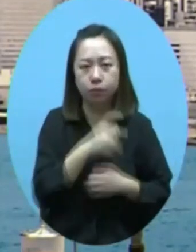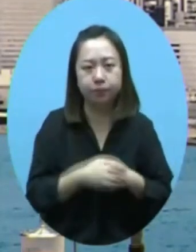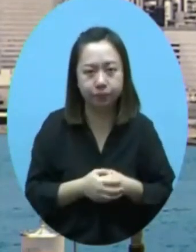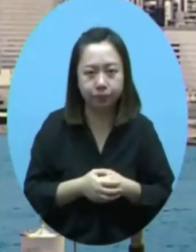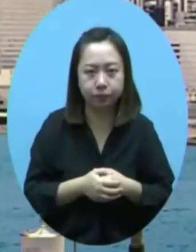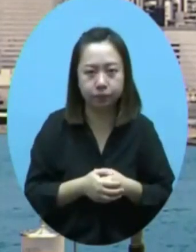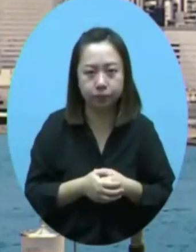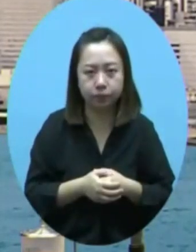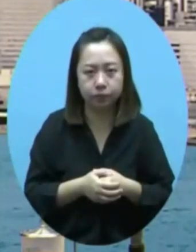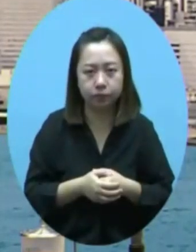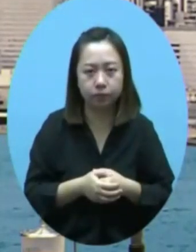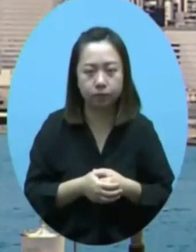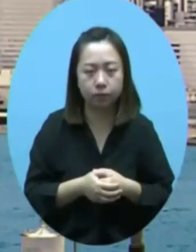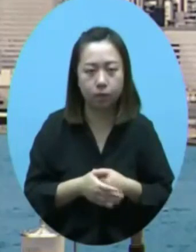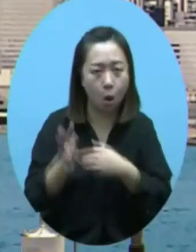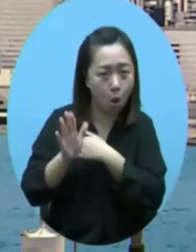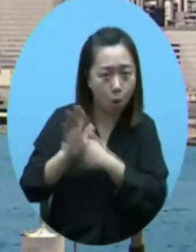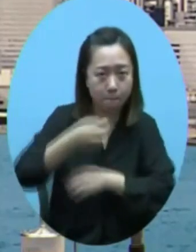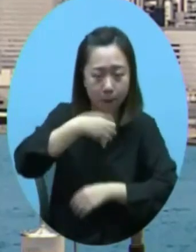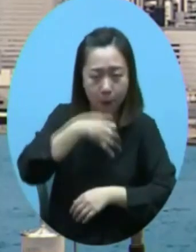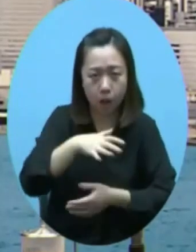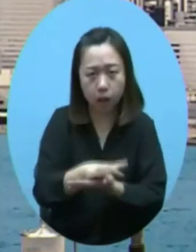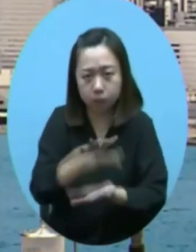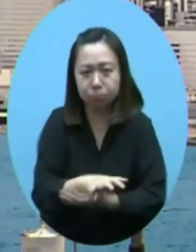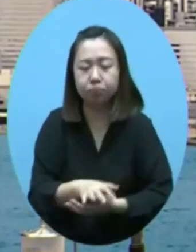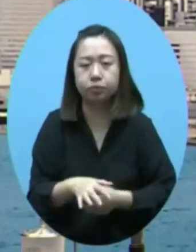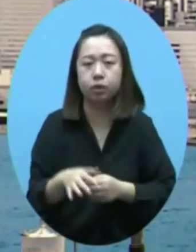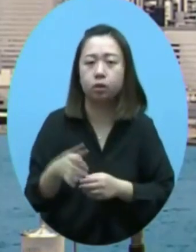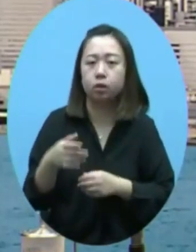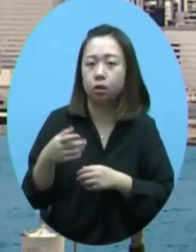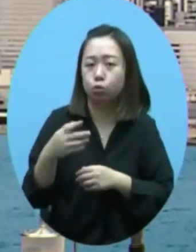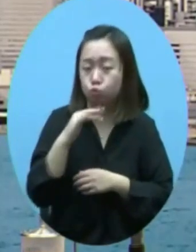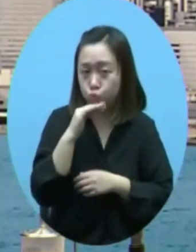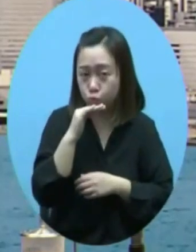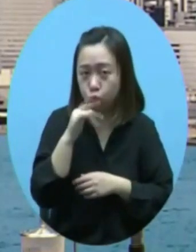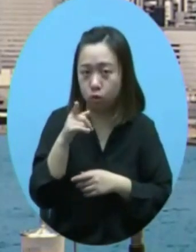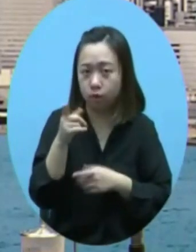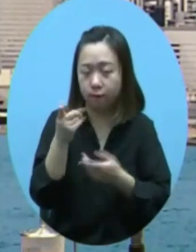are very concerned. And looking at foreign experience,